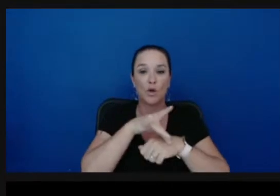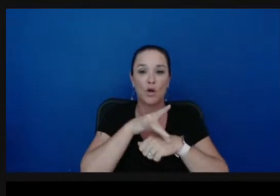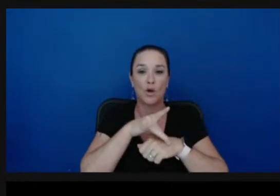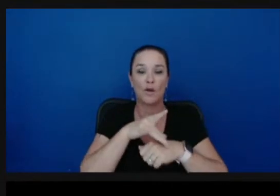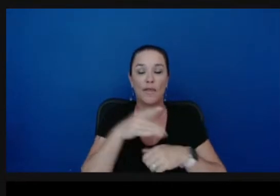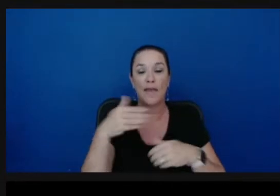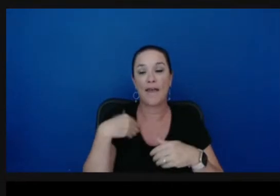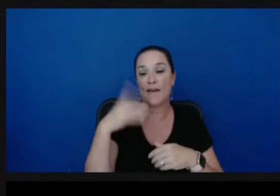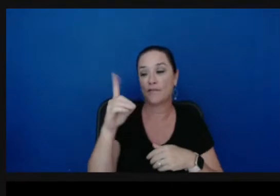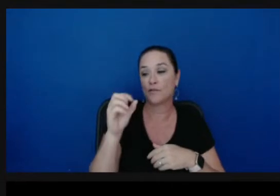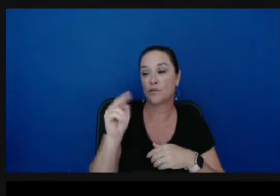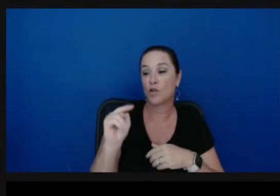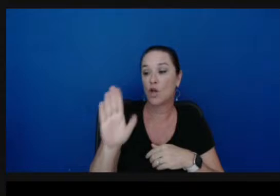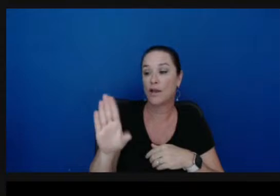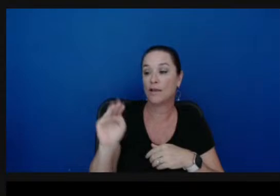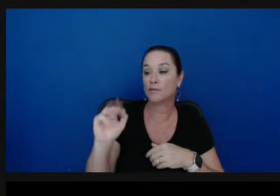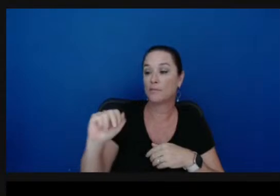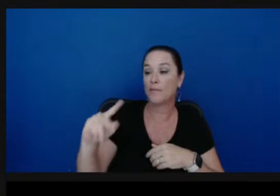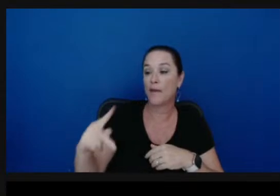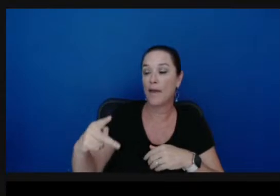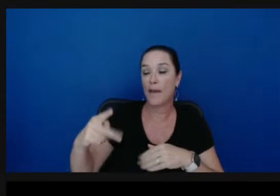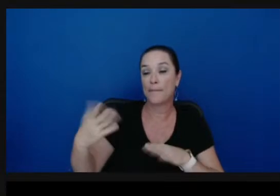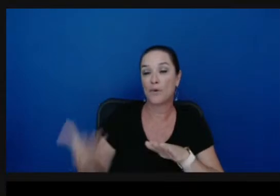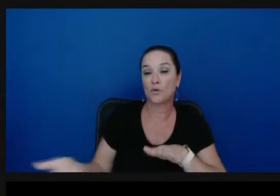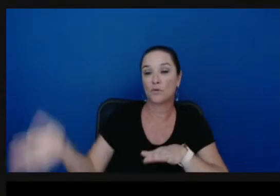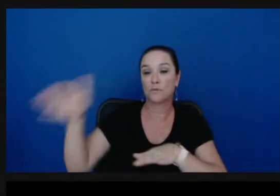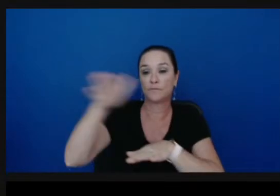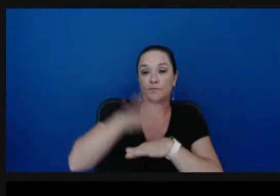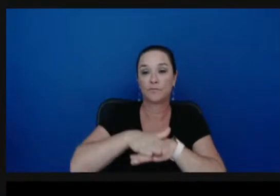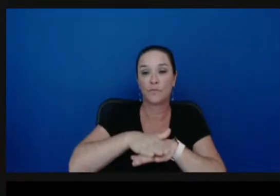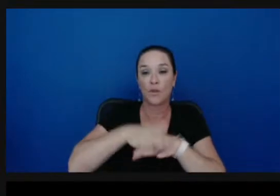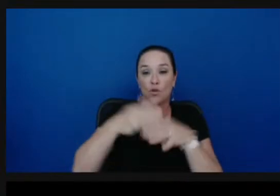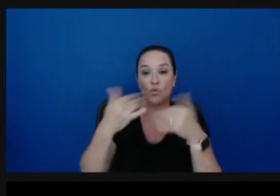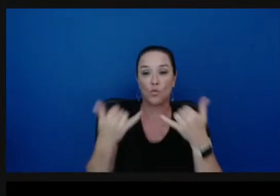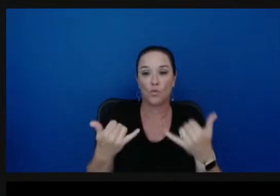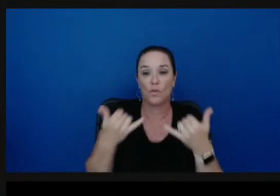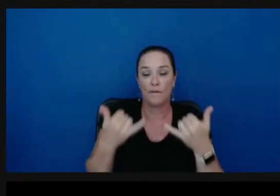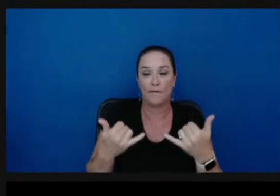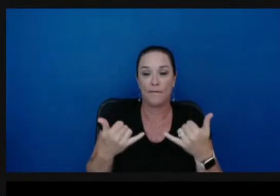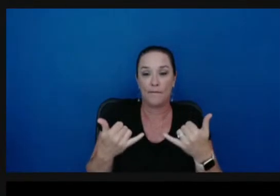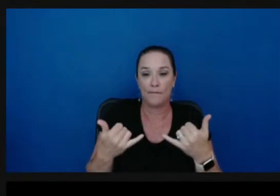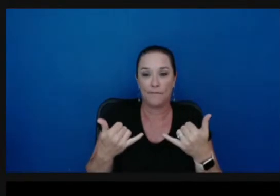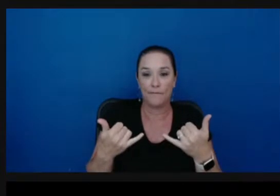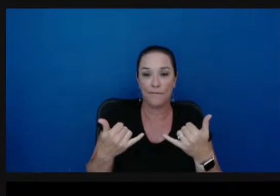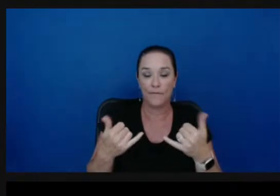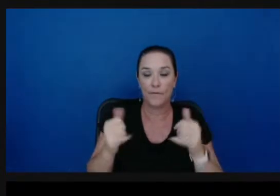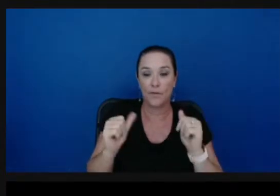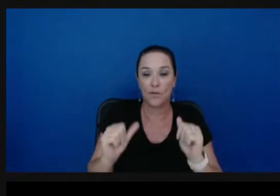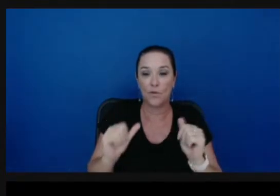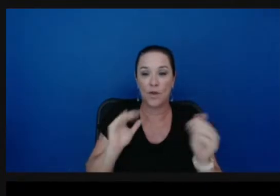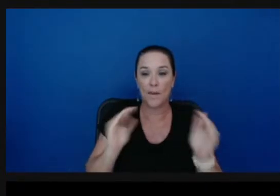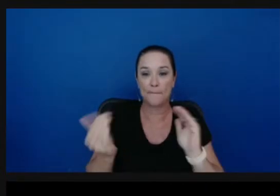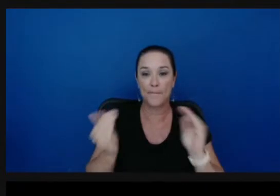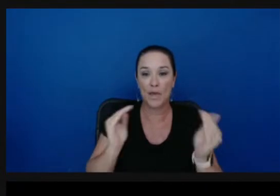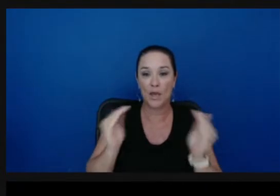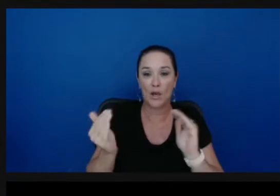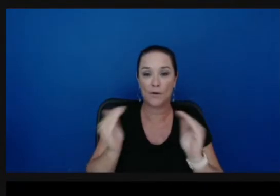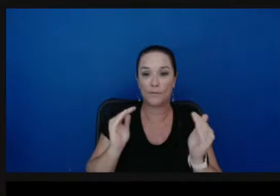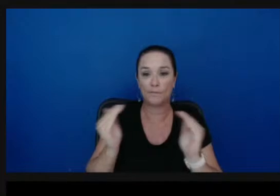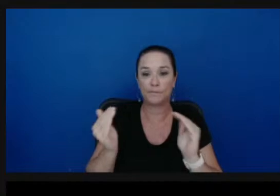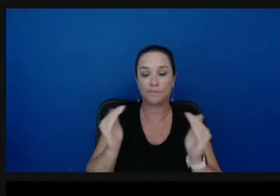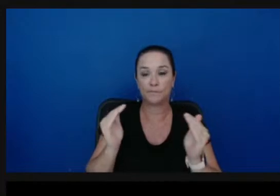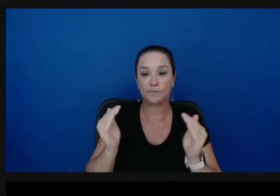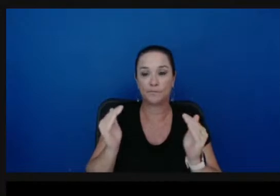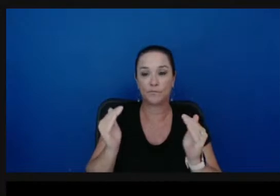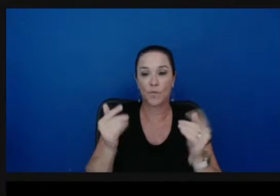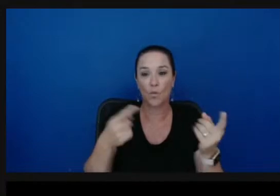map of his ballistics on our current landscape, so you can compare where that was to